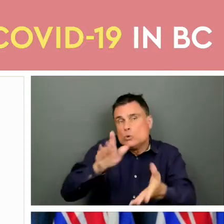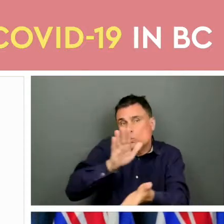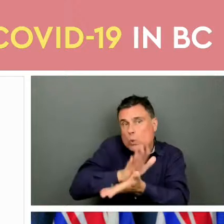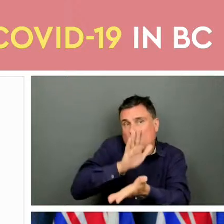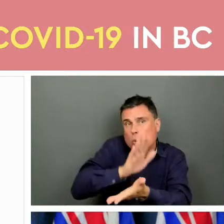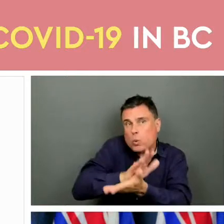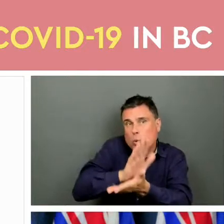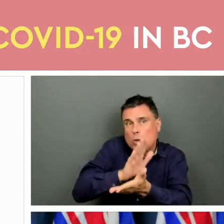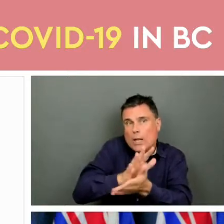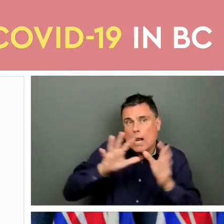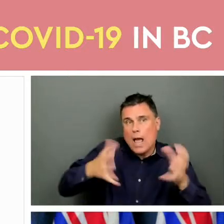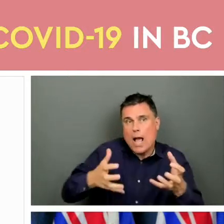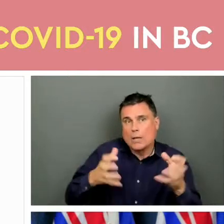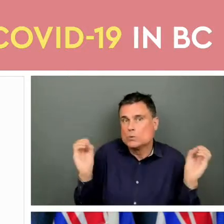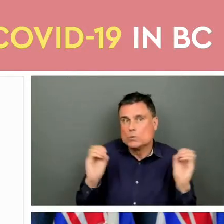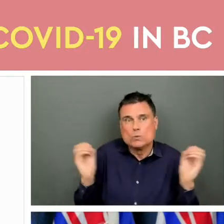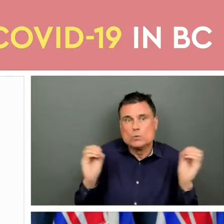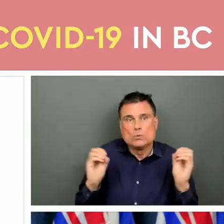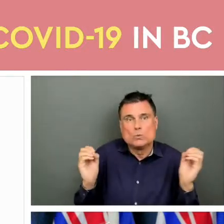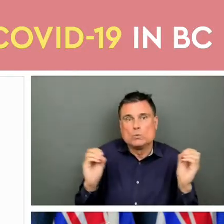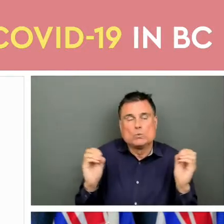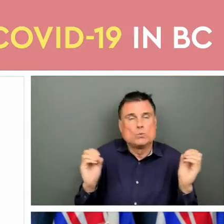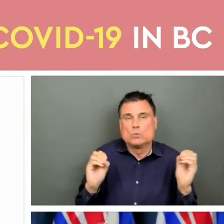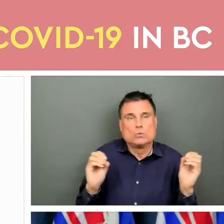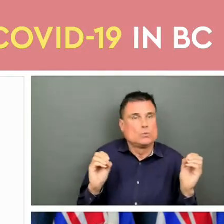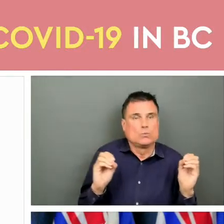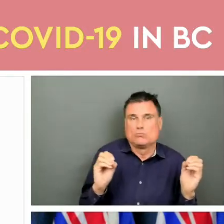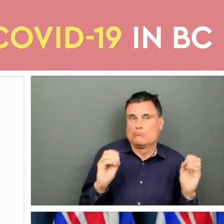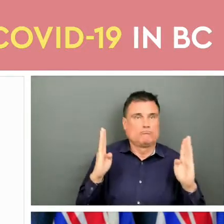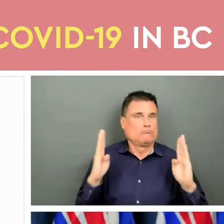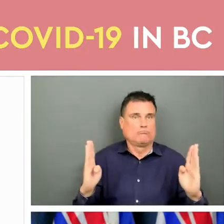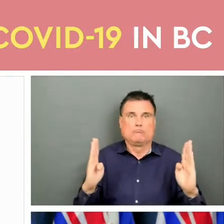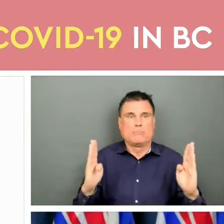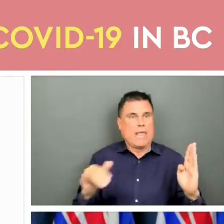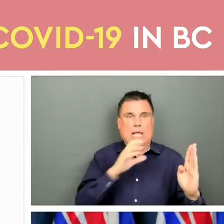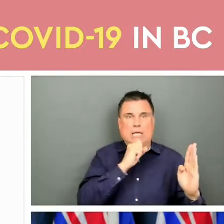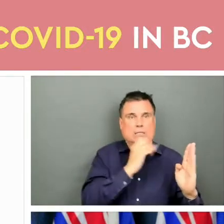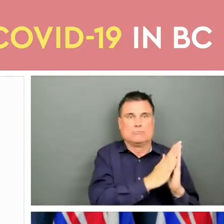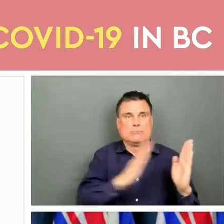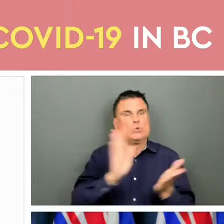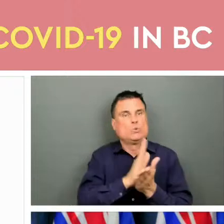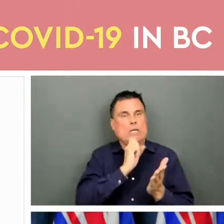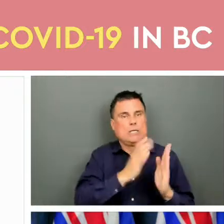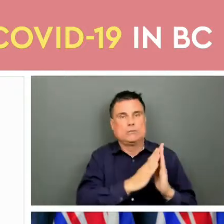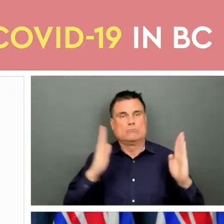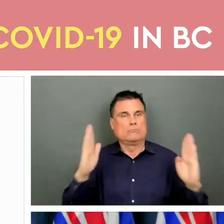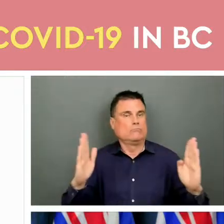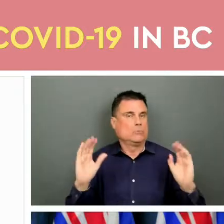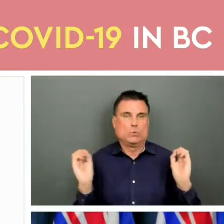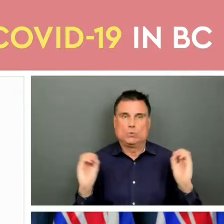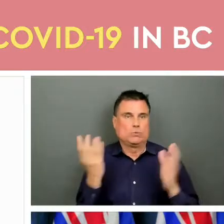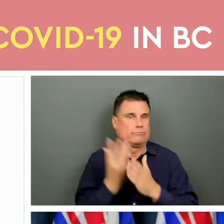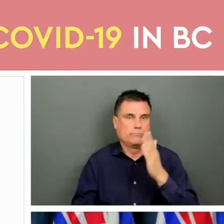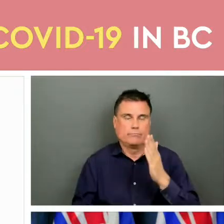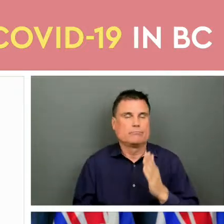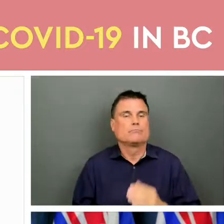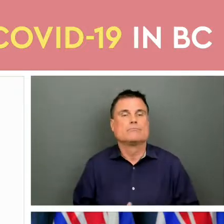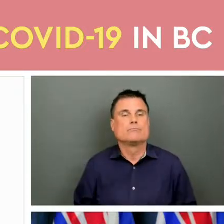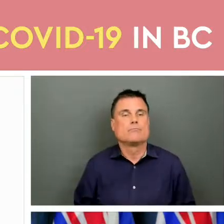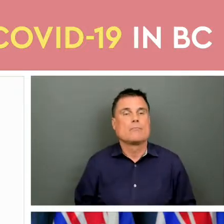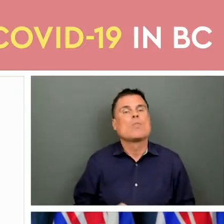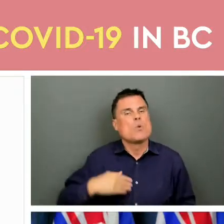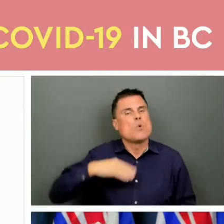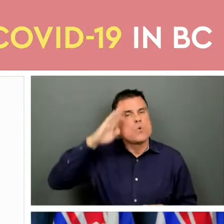And we know that the risk goes up of having severe illness, having hospitalization, and sadly death as age